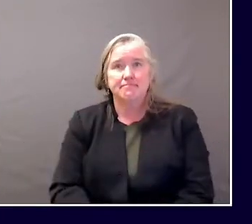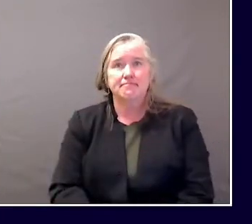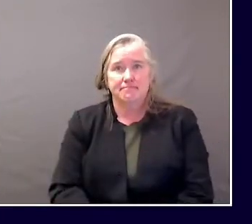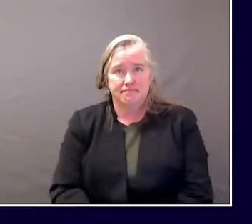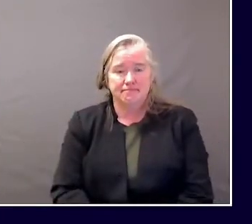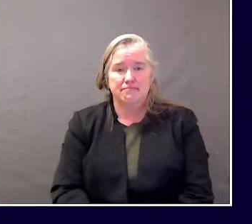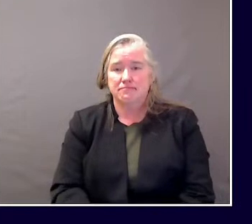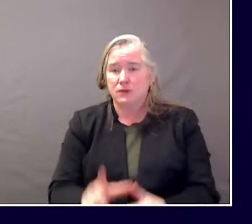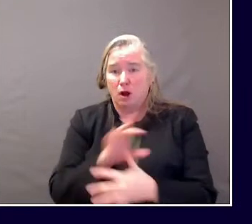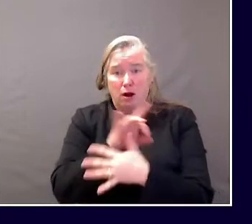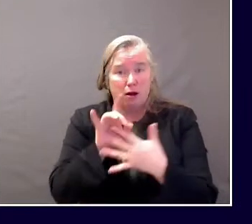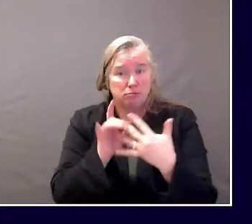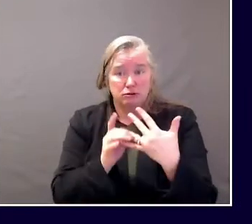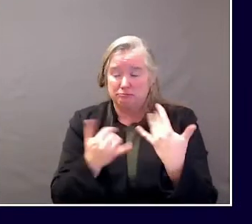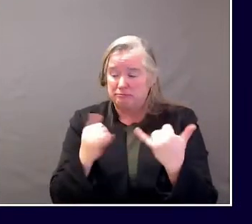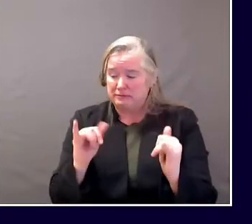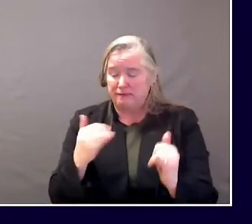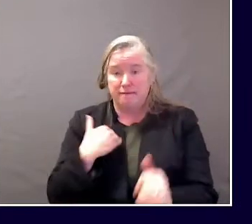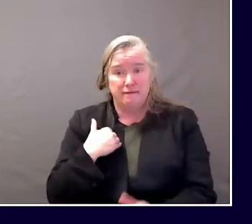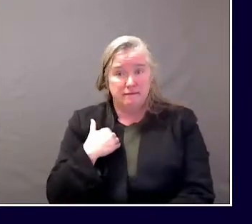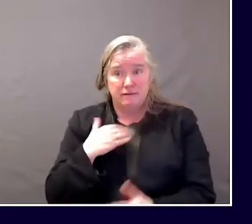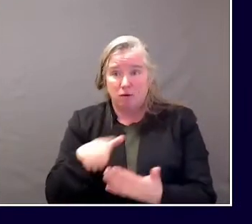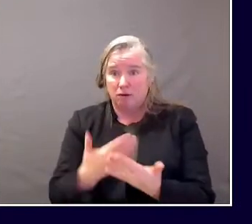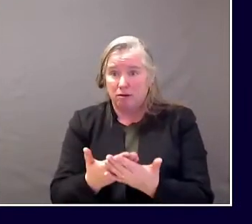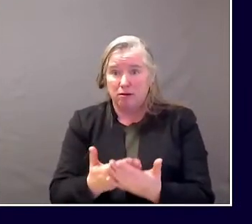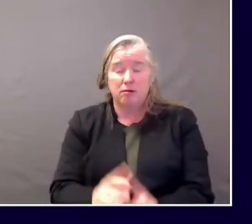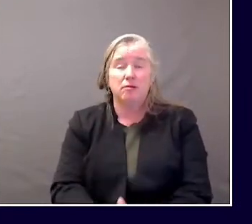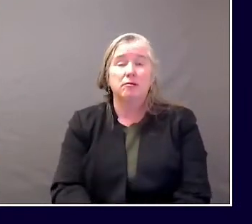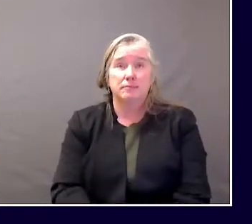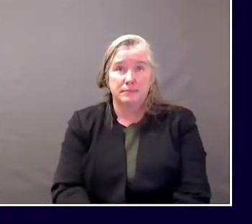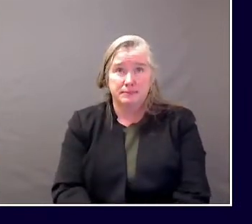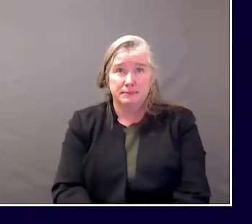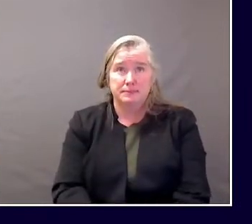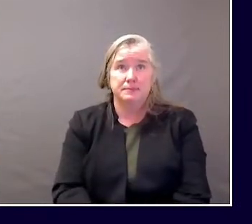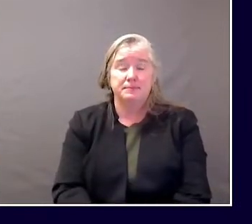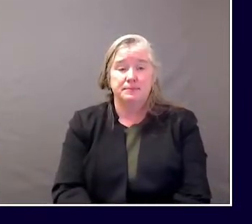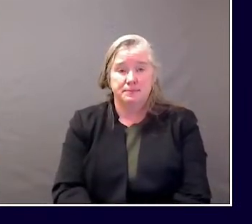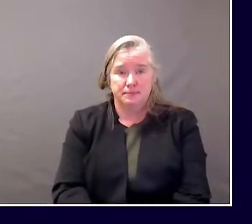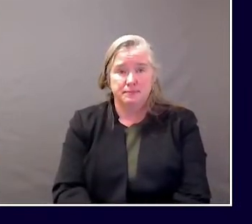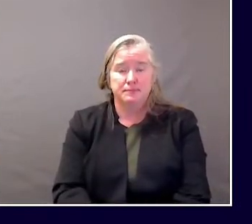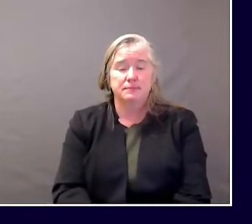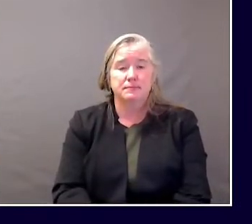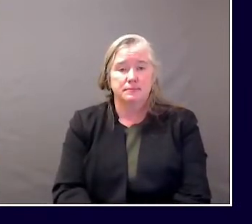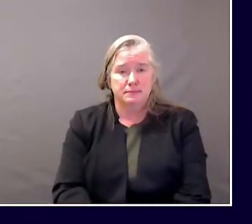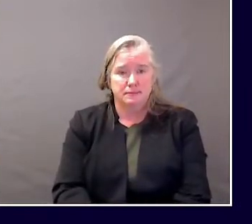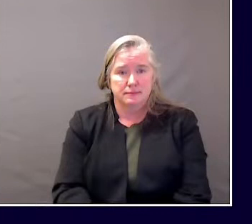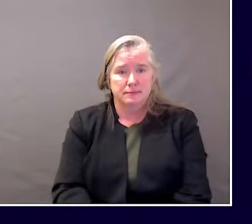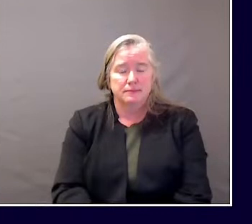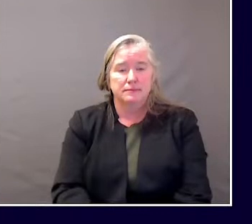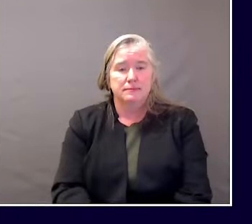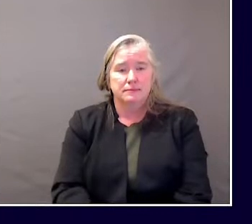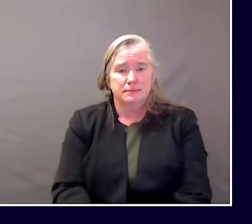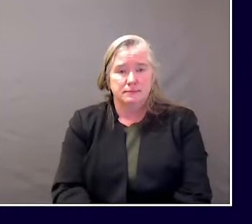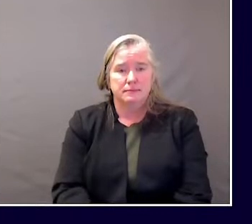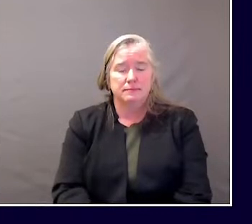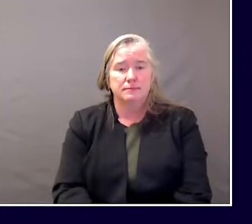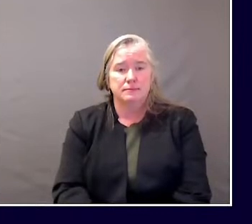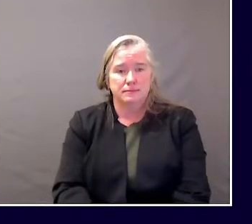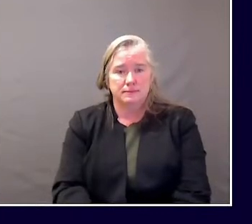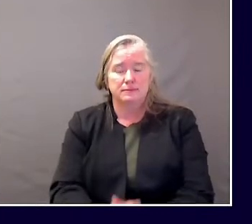Those options, all those options remain on the table. You know, I think it's important to note what we have done thus